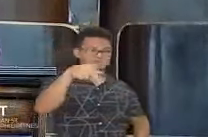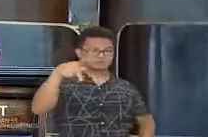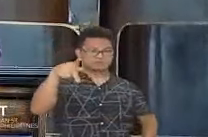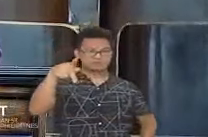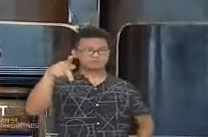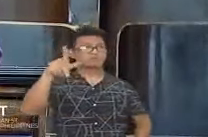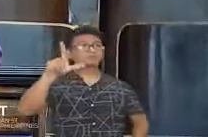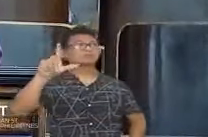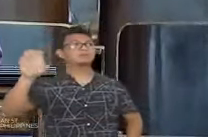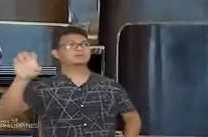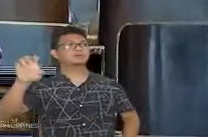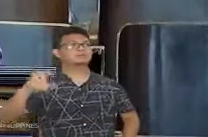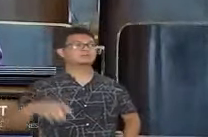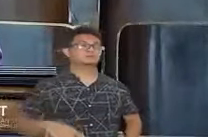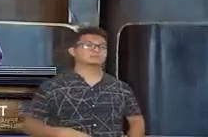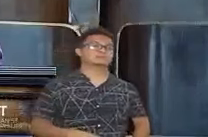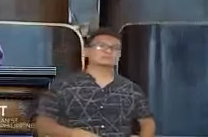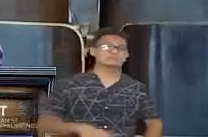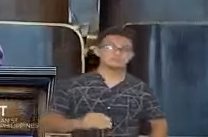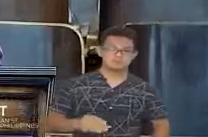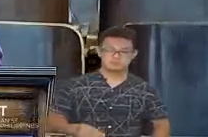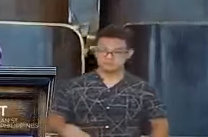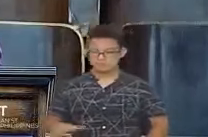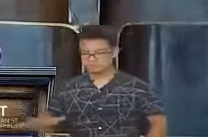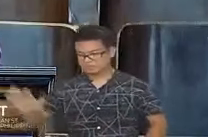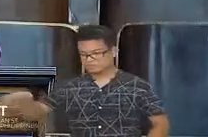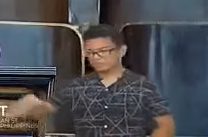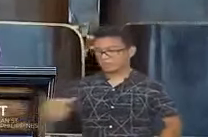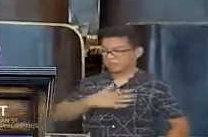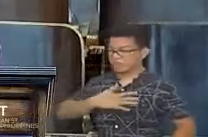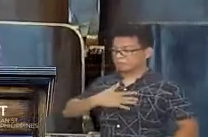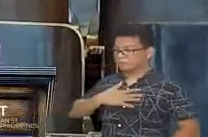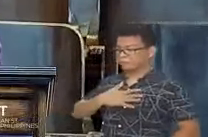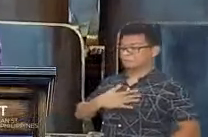tikya. Aba ko, cherry.